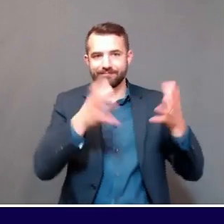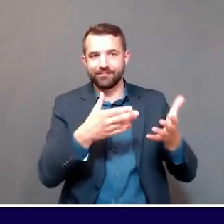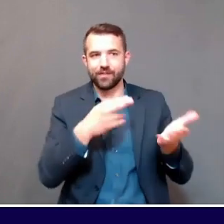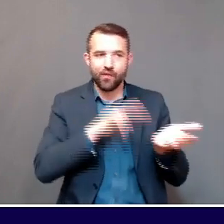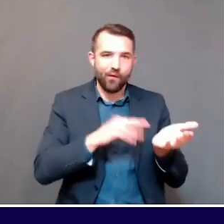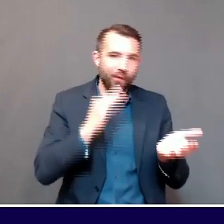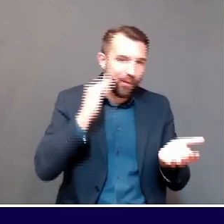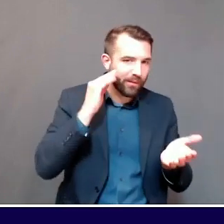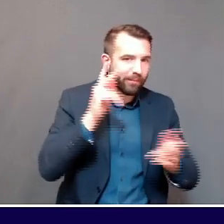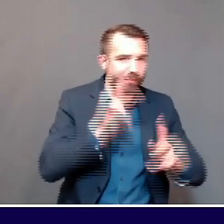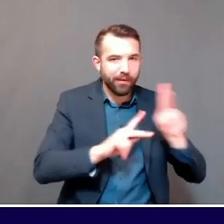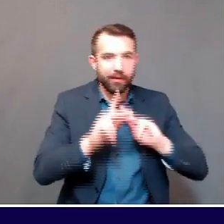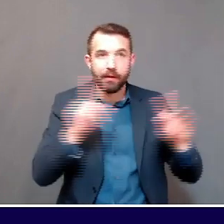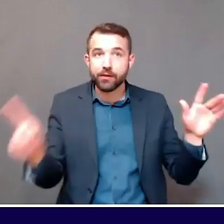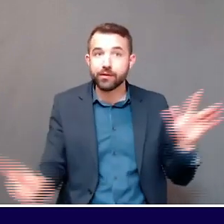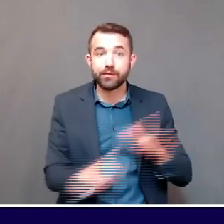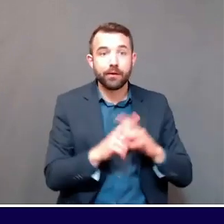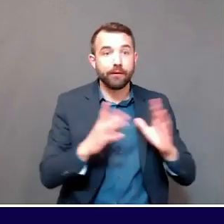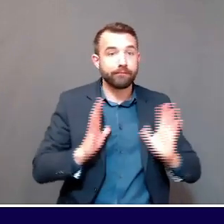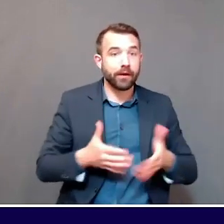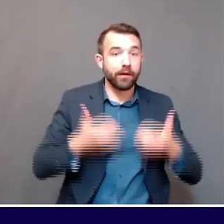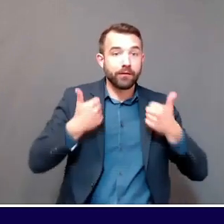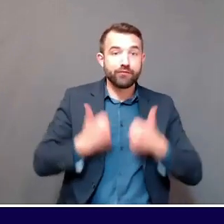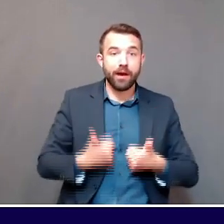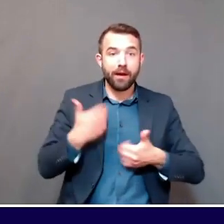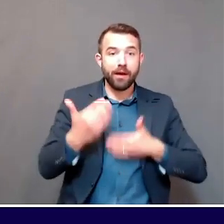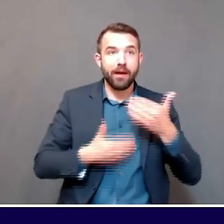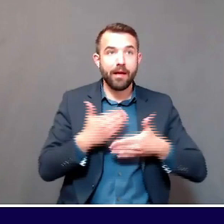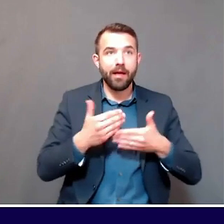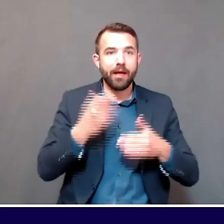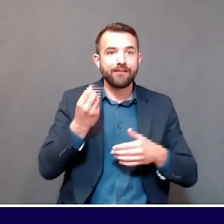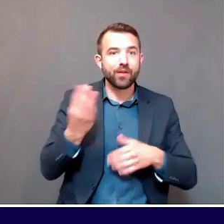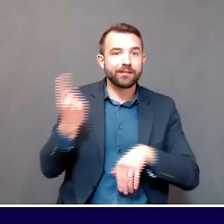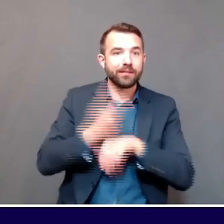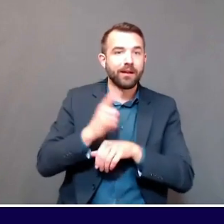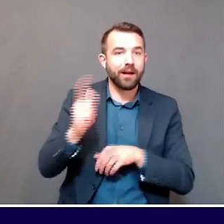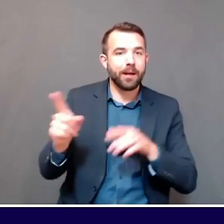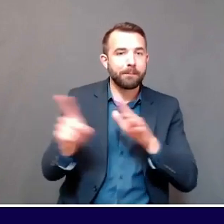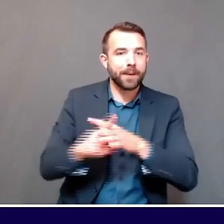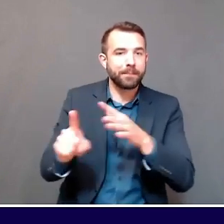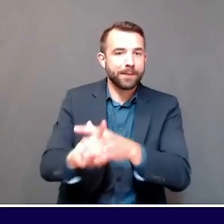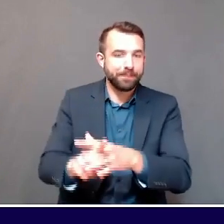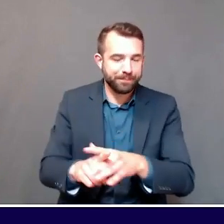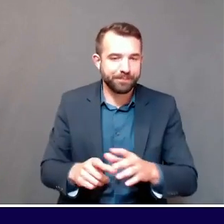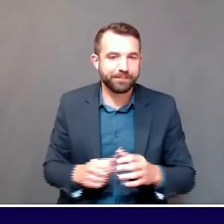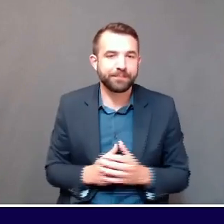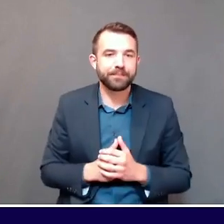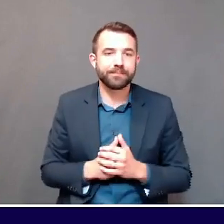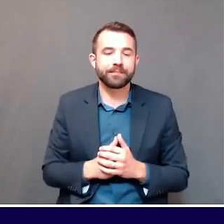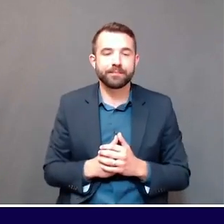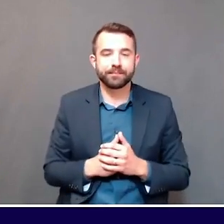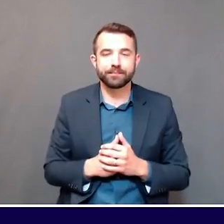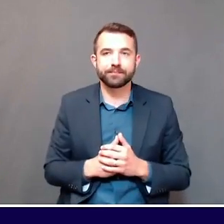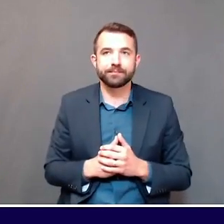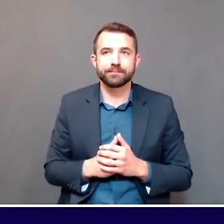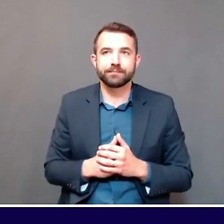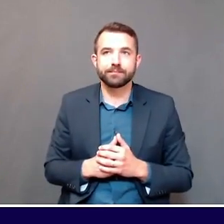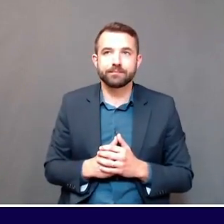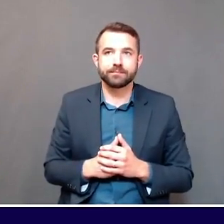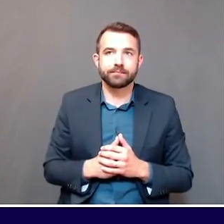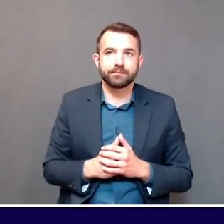Thank you. You bet, Amy. The next question today goes to the Marquis de Don Kerrigan.